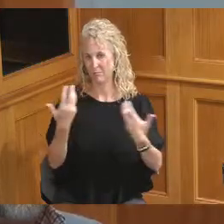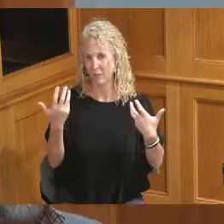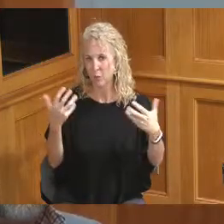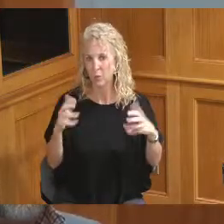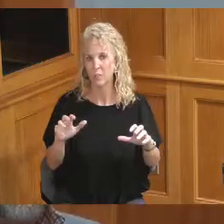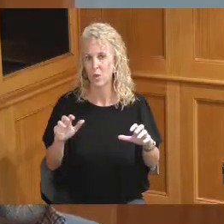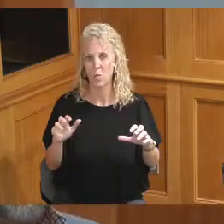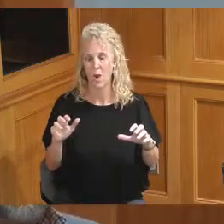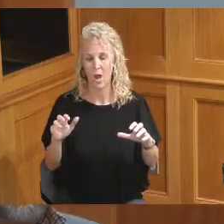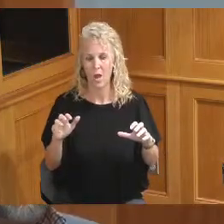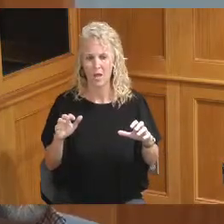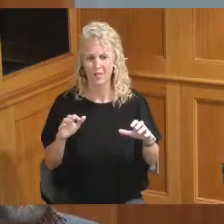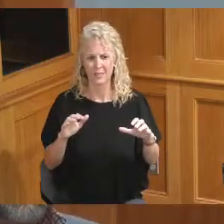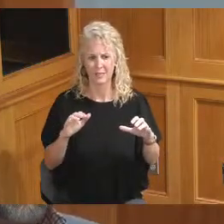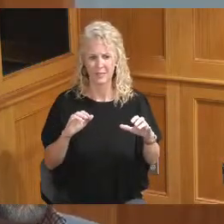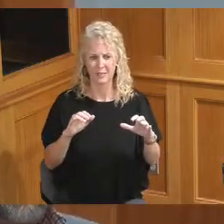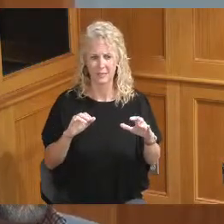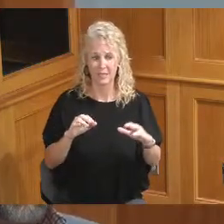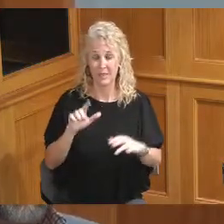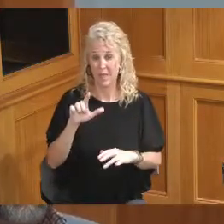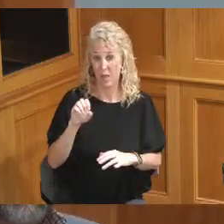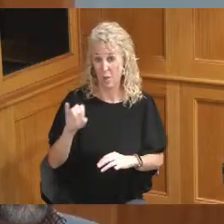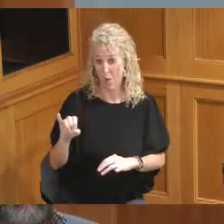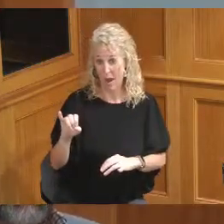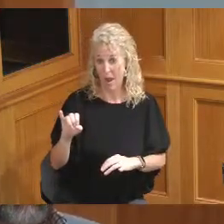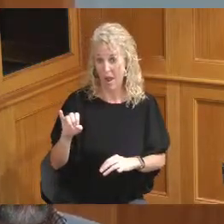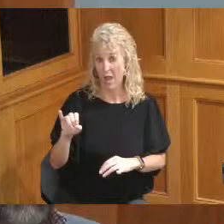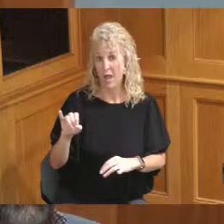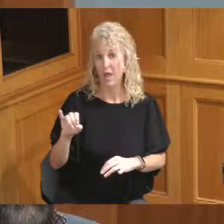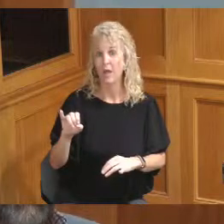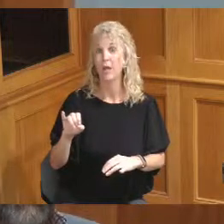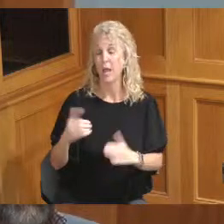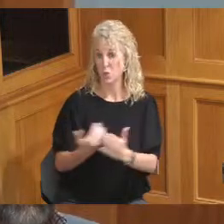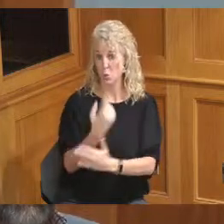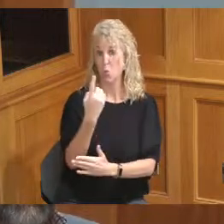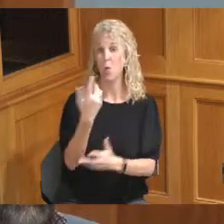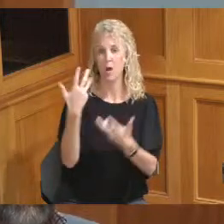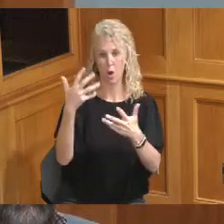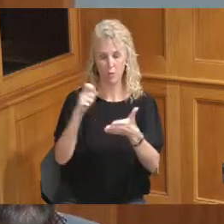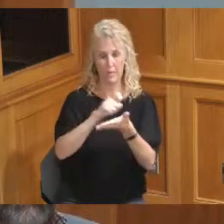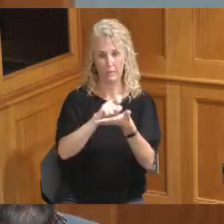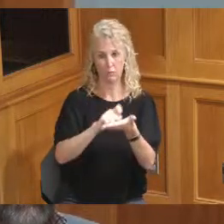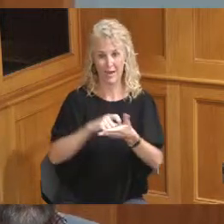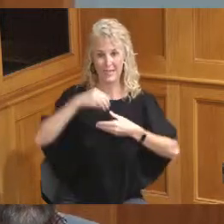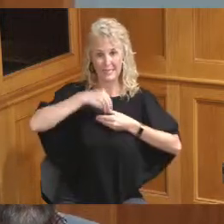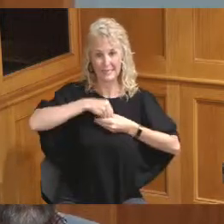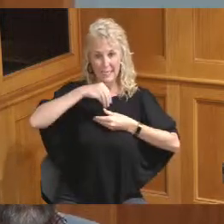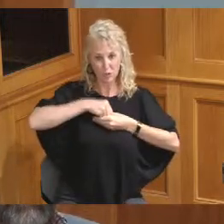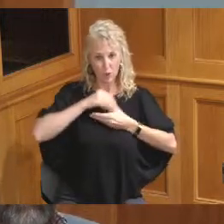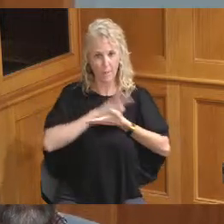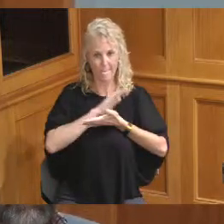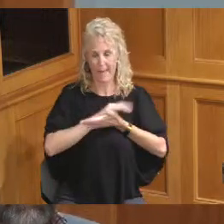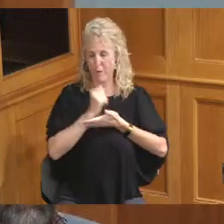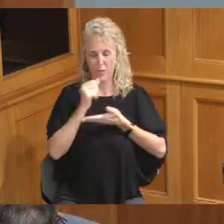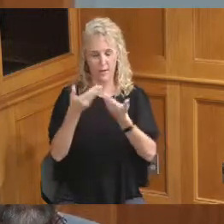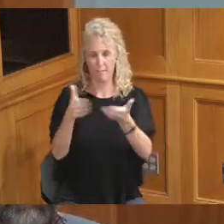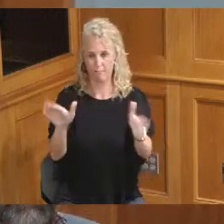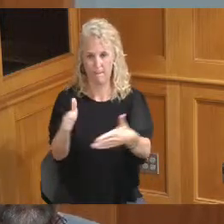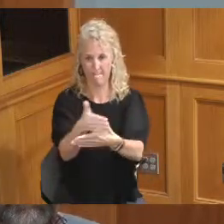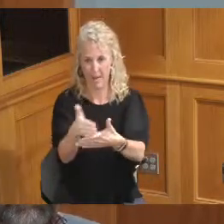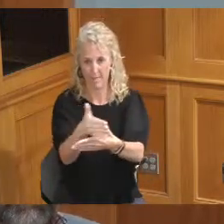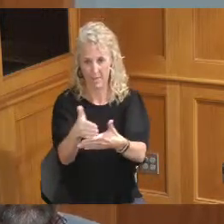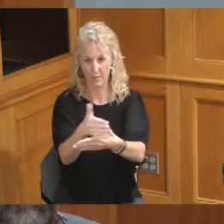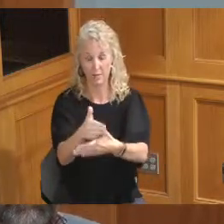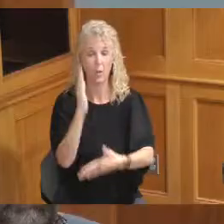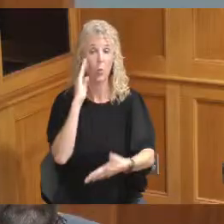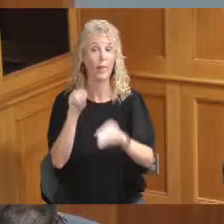is concerned. It will go in. There is an LOI that's been drafted. It's an internal document at our law firm right now. It will be